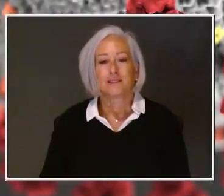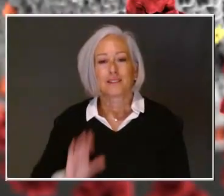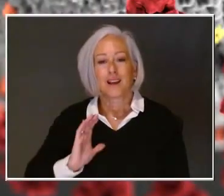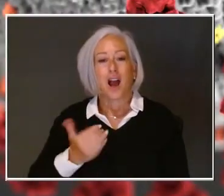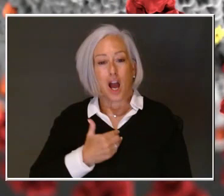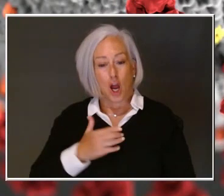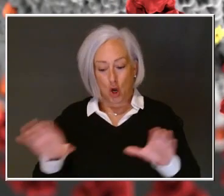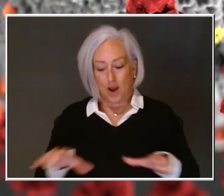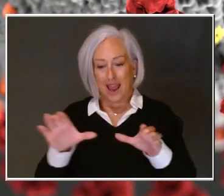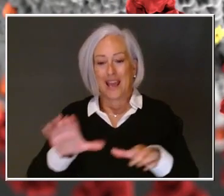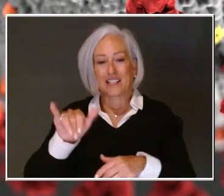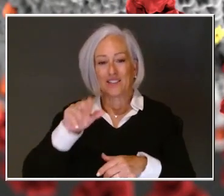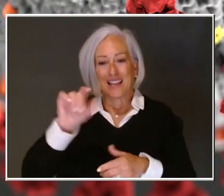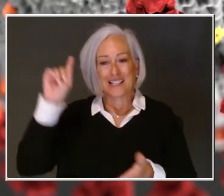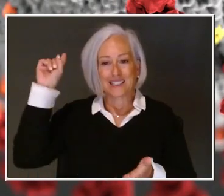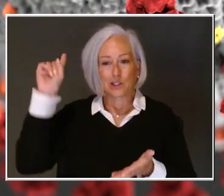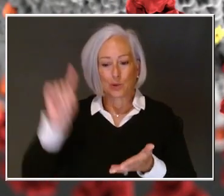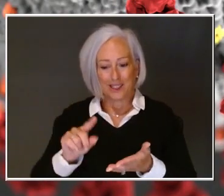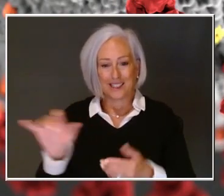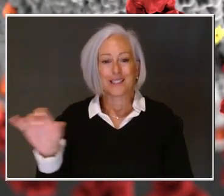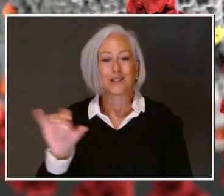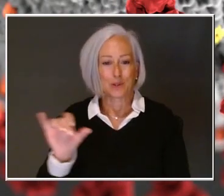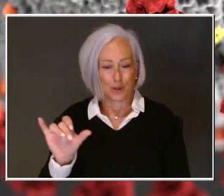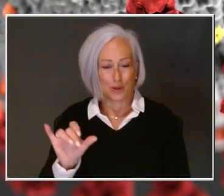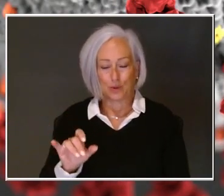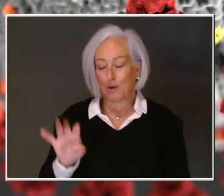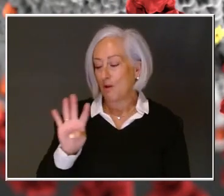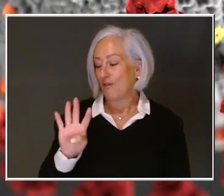hospital are decreased as well. So 43 active,